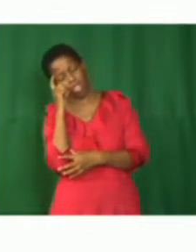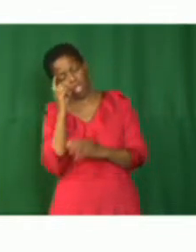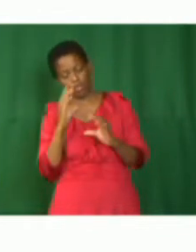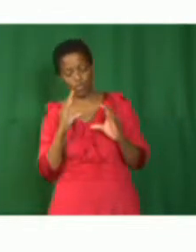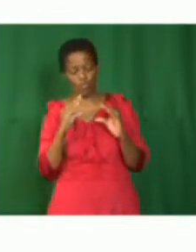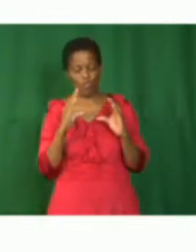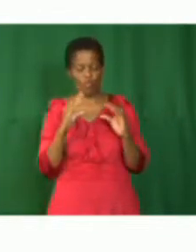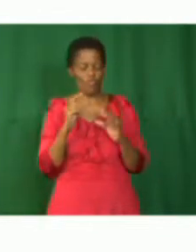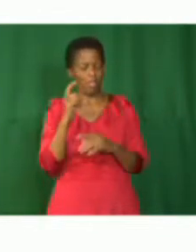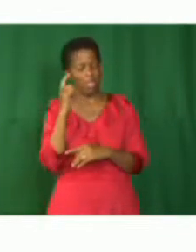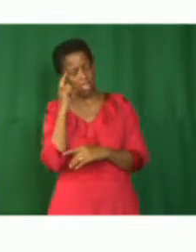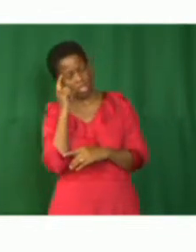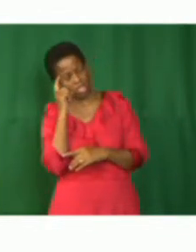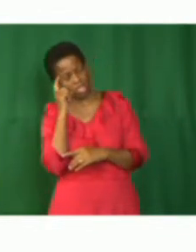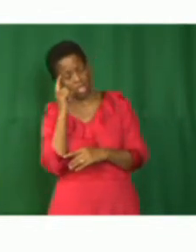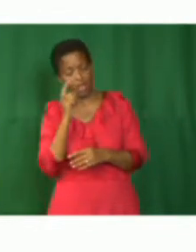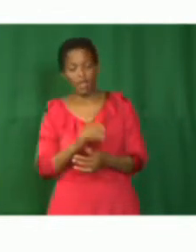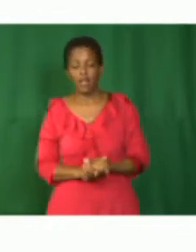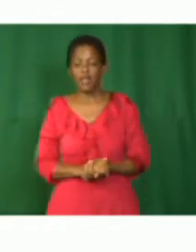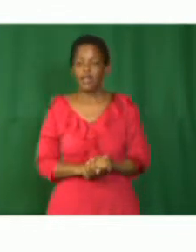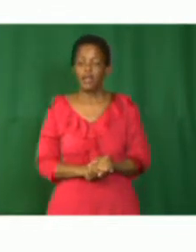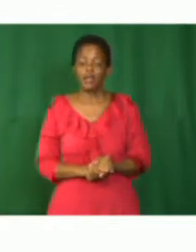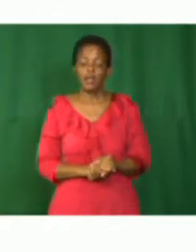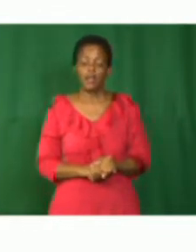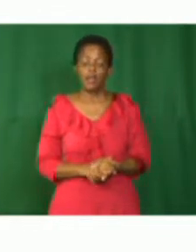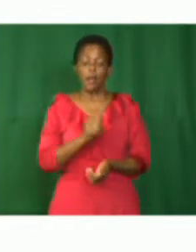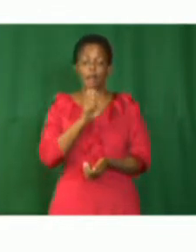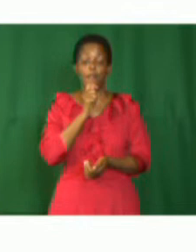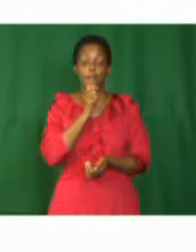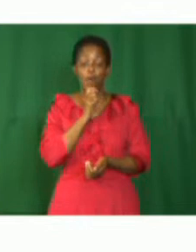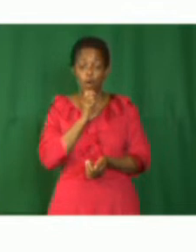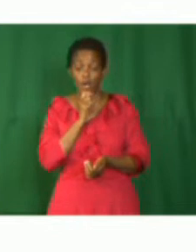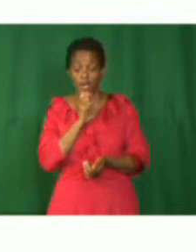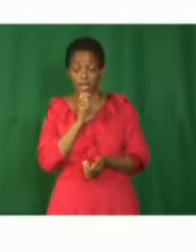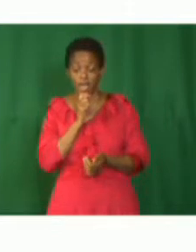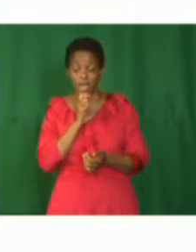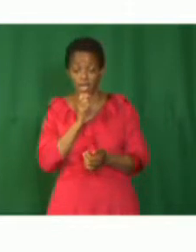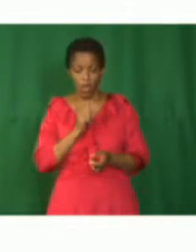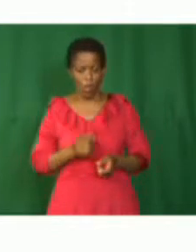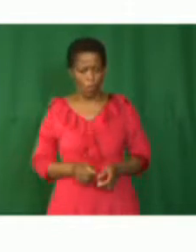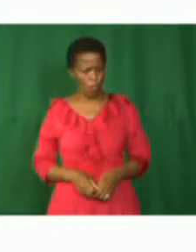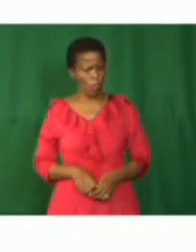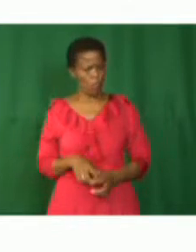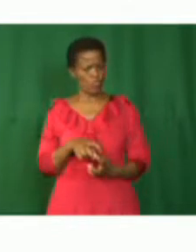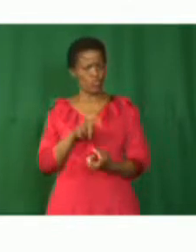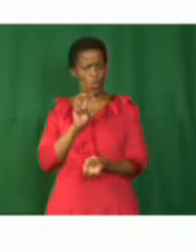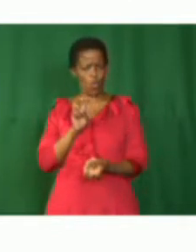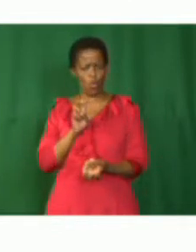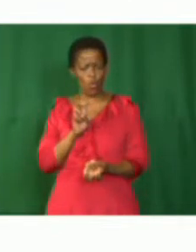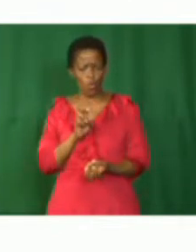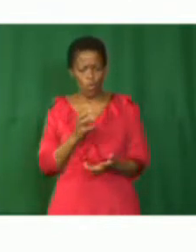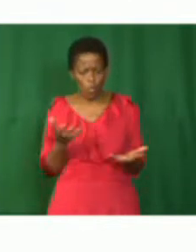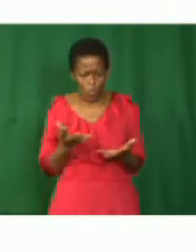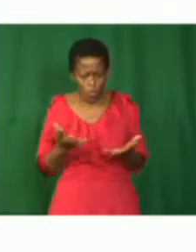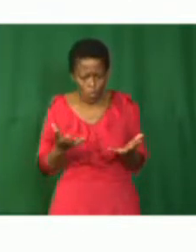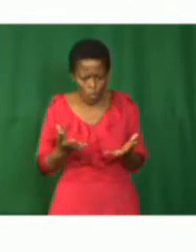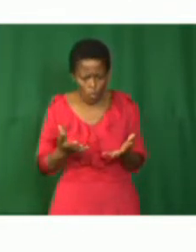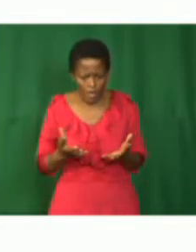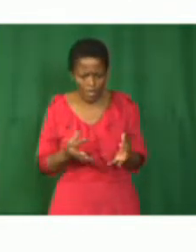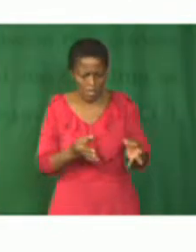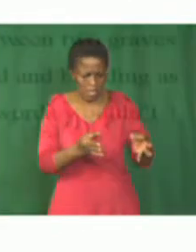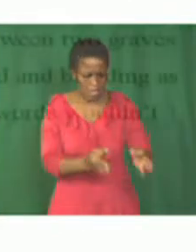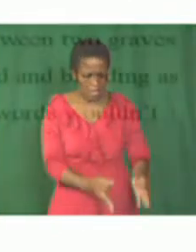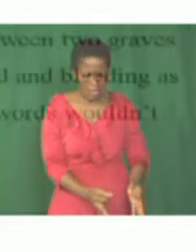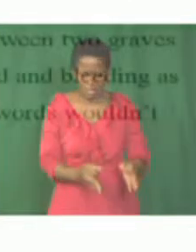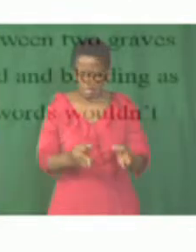we woke up in the morning, we were shocked to find ourselves lying between 2 graves at the Nhlangano cemetery. Our clothes